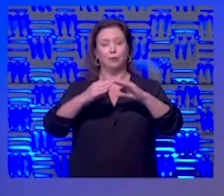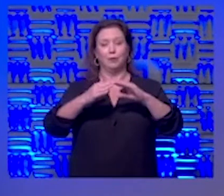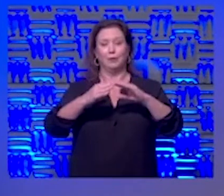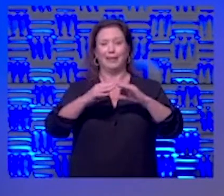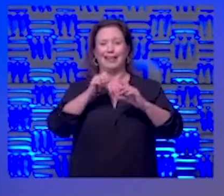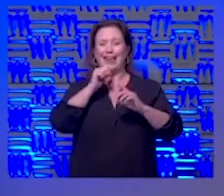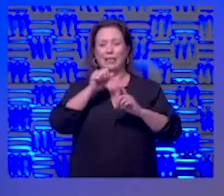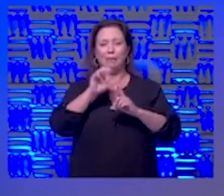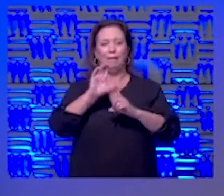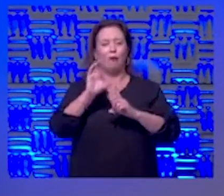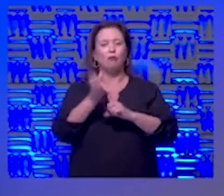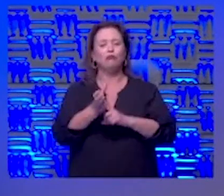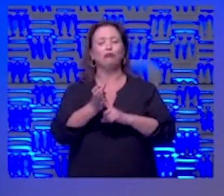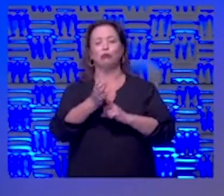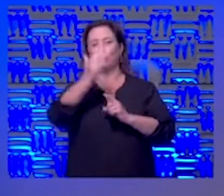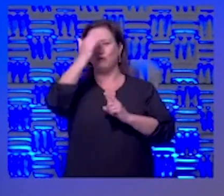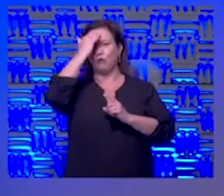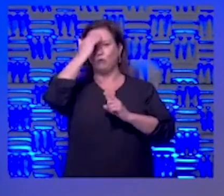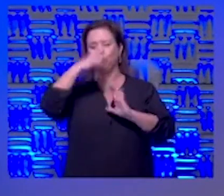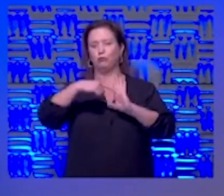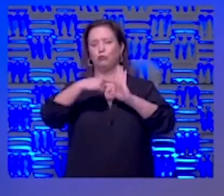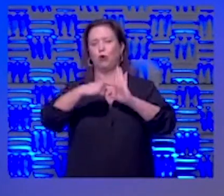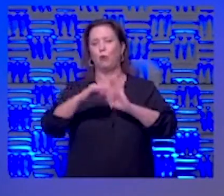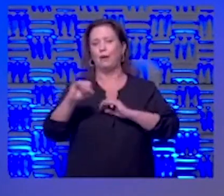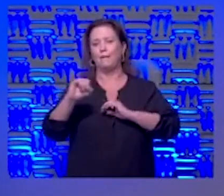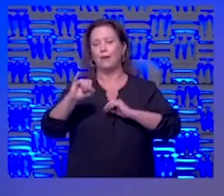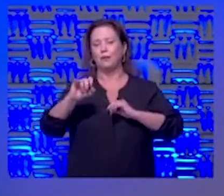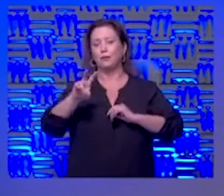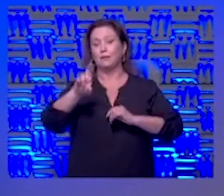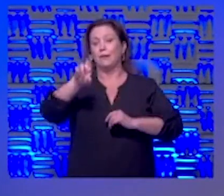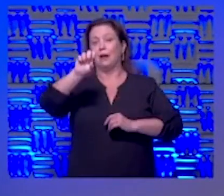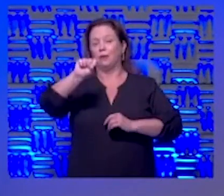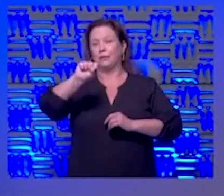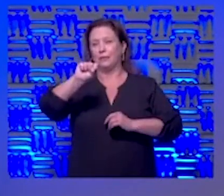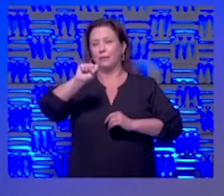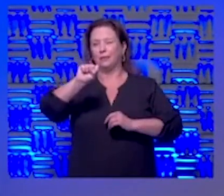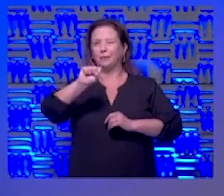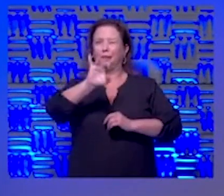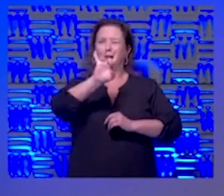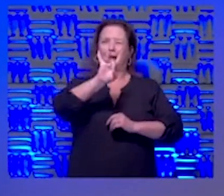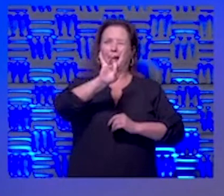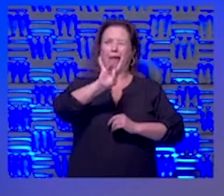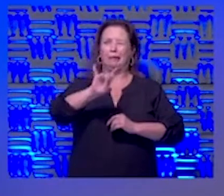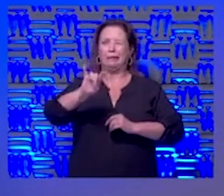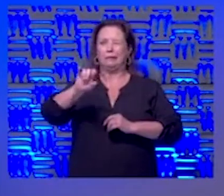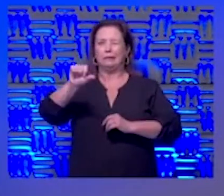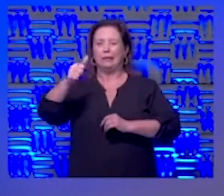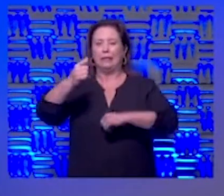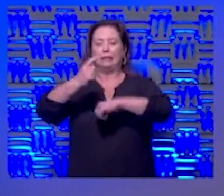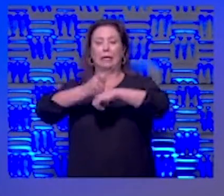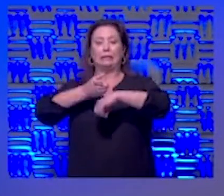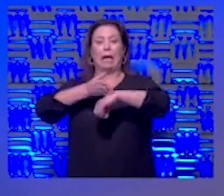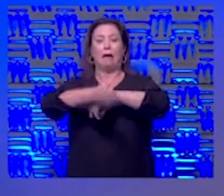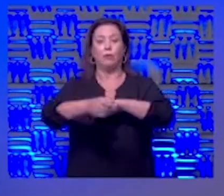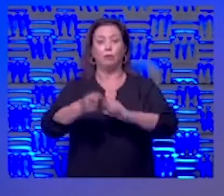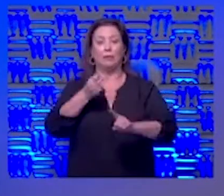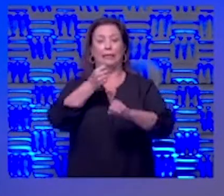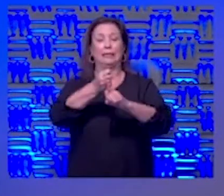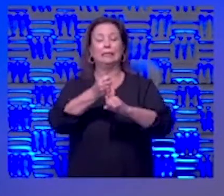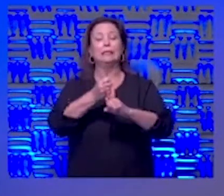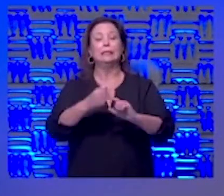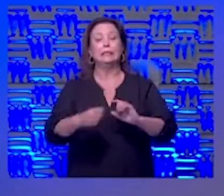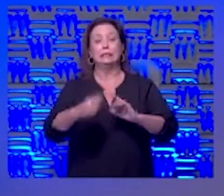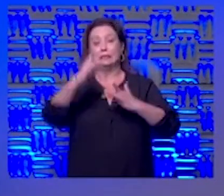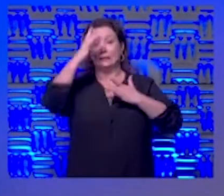be cultured or known to show infectious virus, probably at around 8 to 10 days after symptom onset. And again, that's for mild